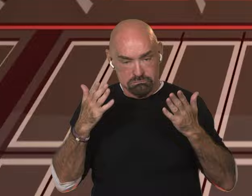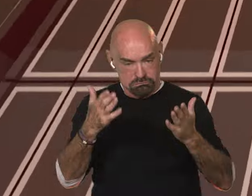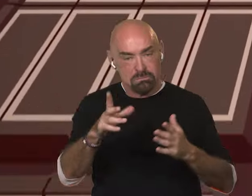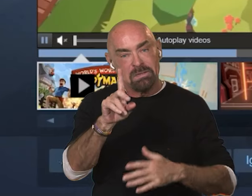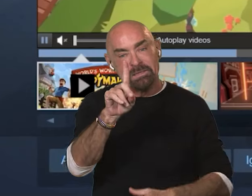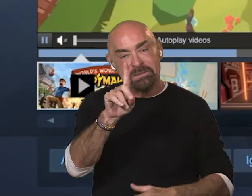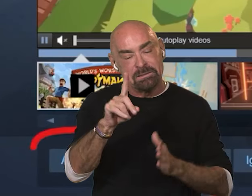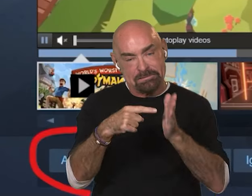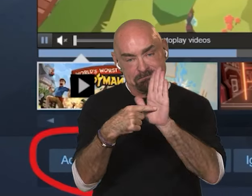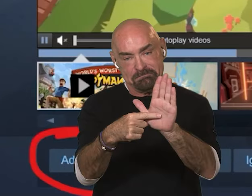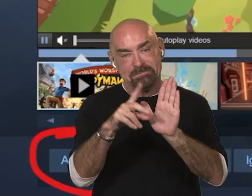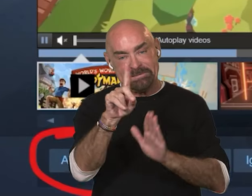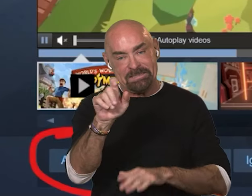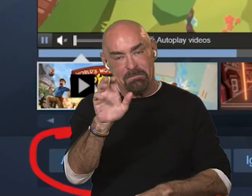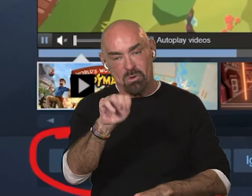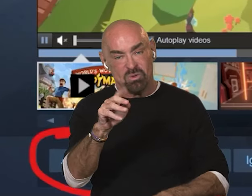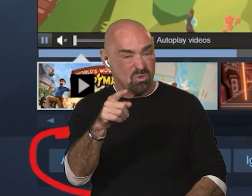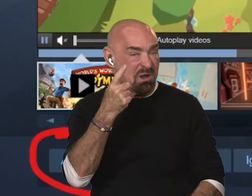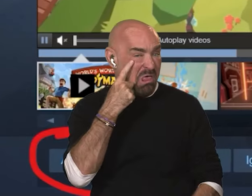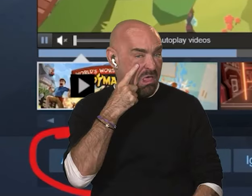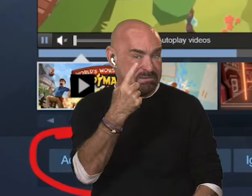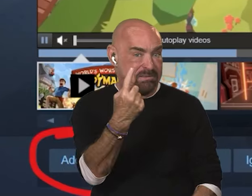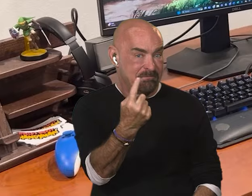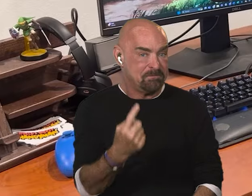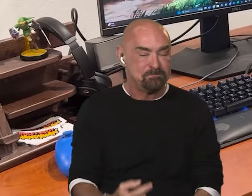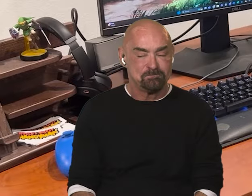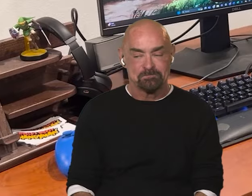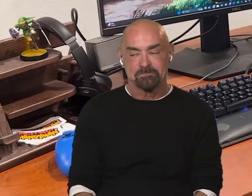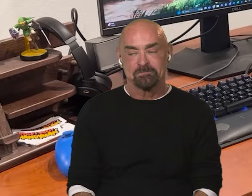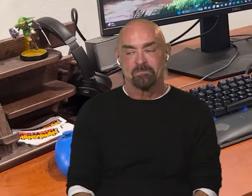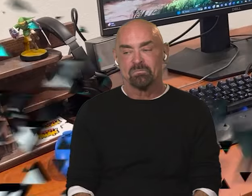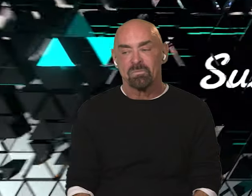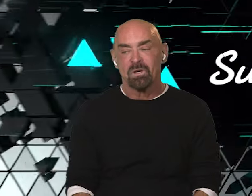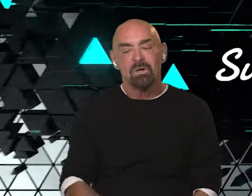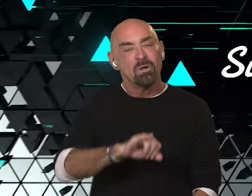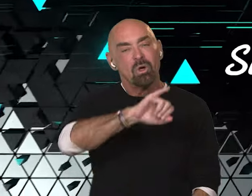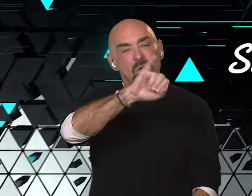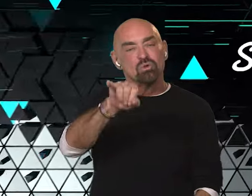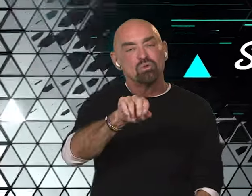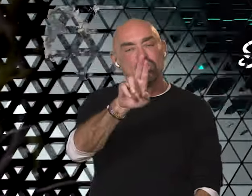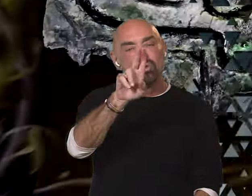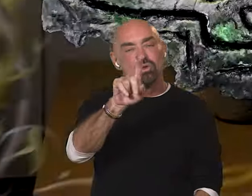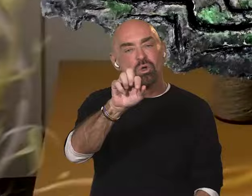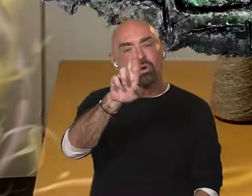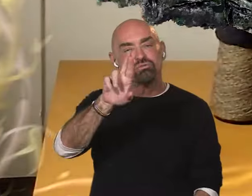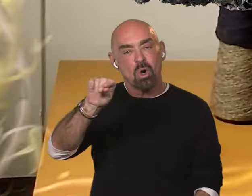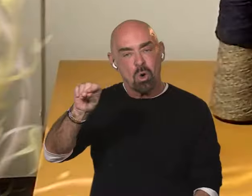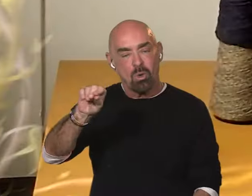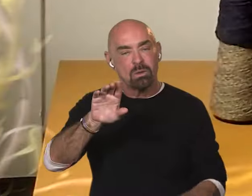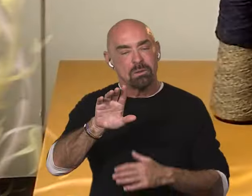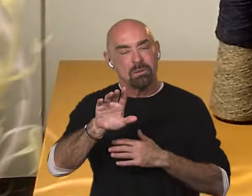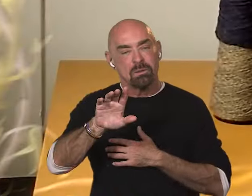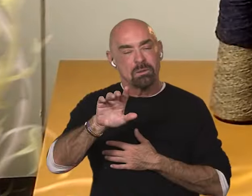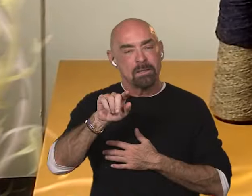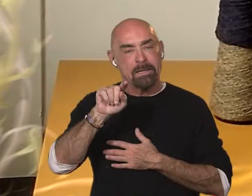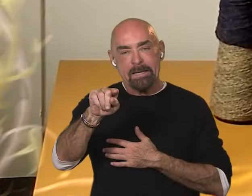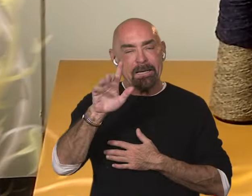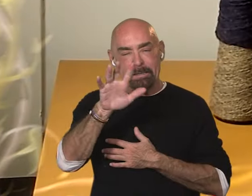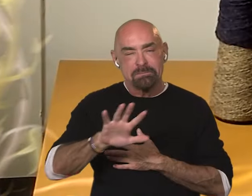free demo and wishlist the game on Steam to support our small team. Thanks. Judoro is a